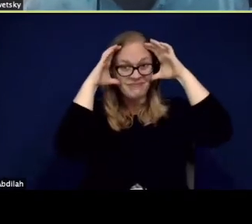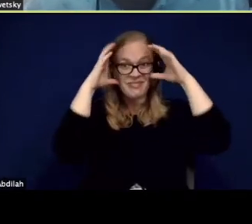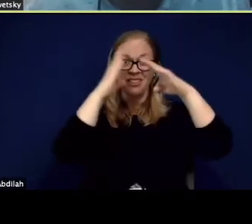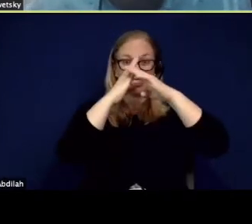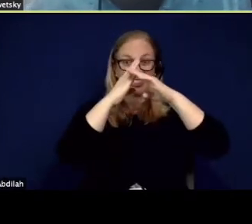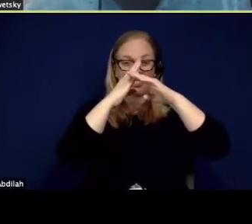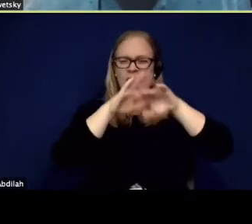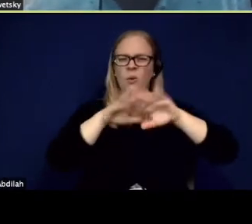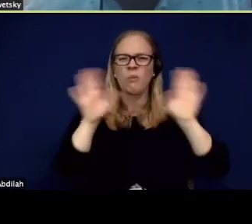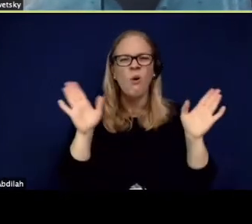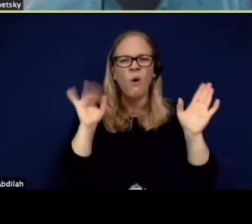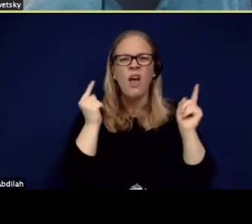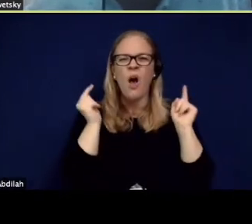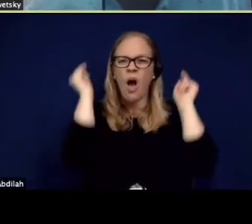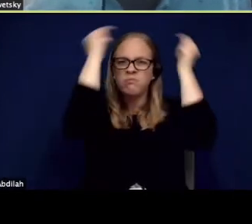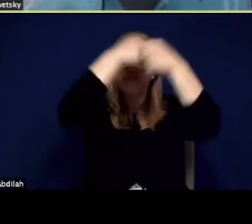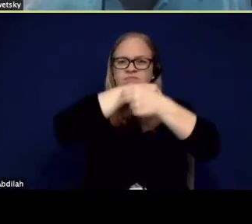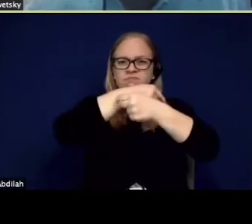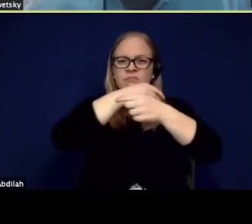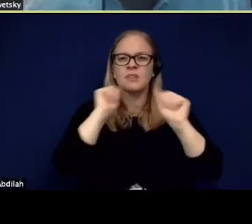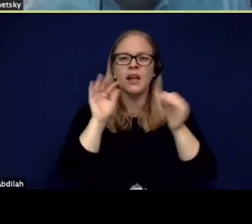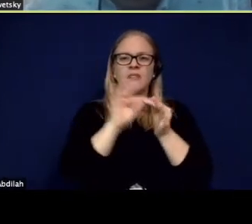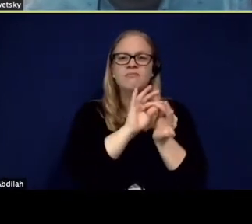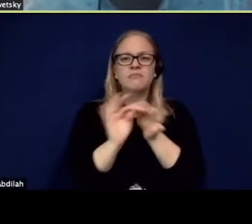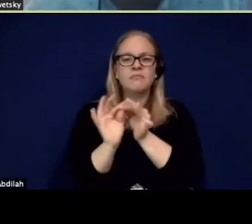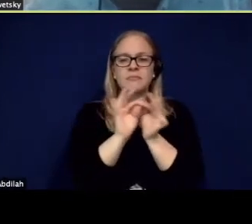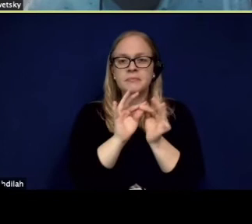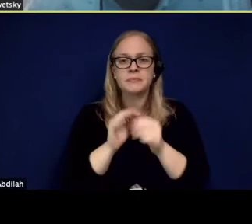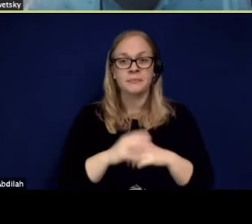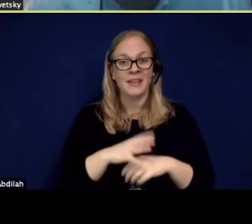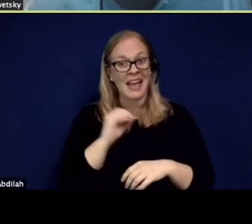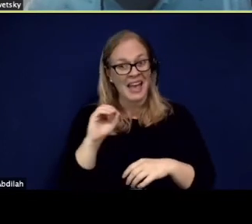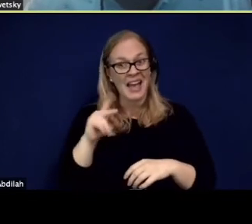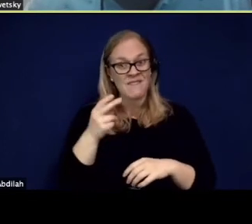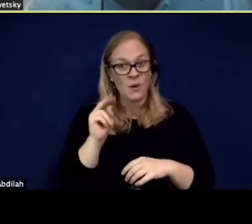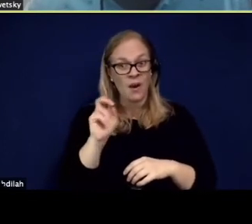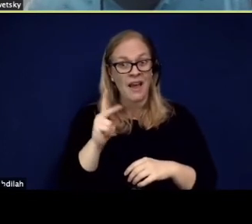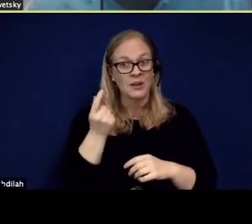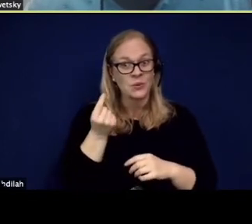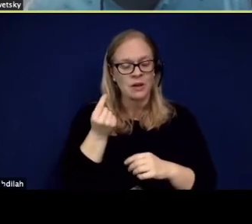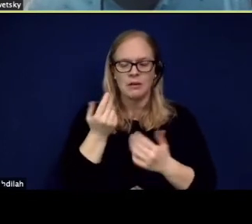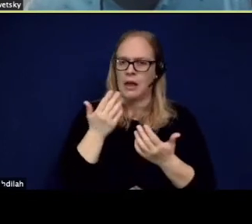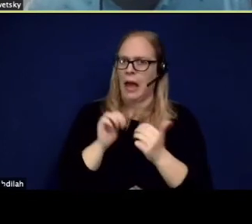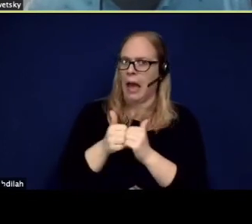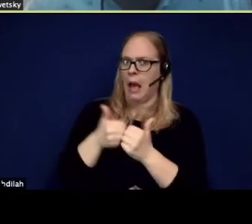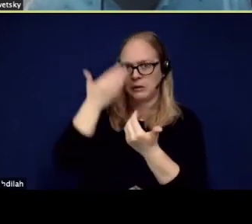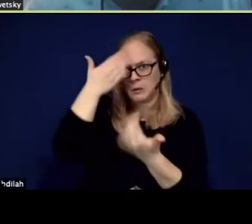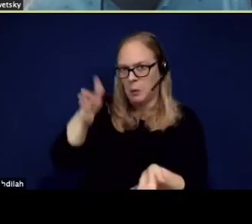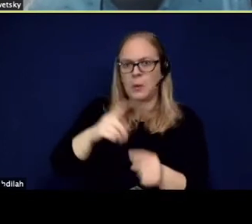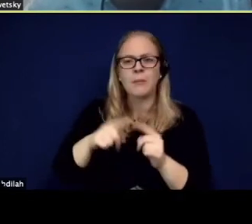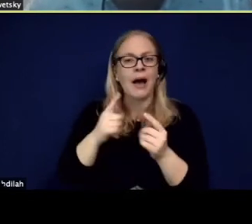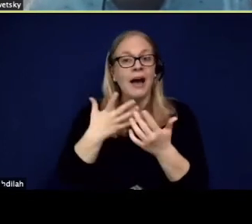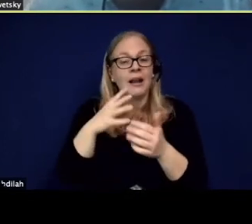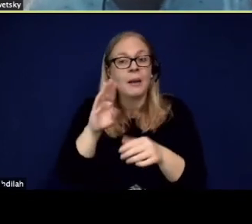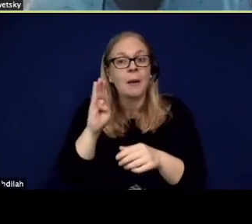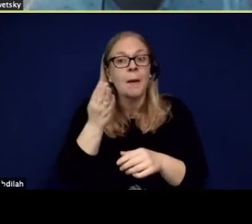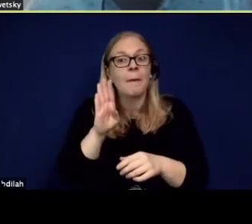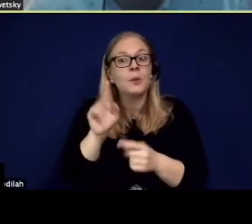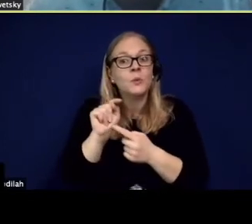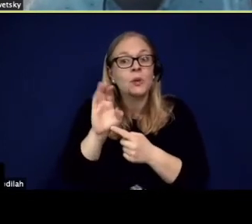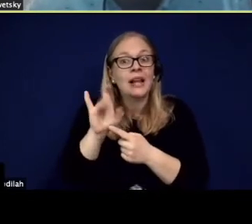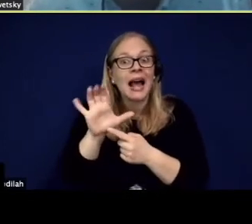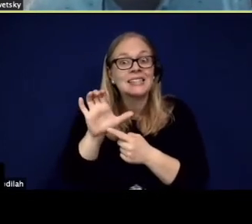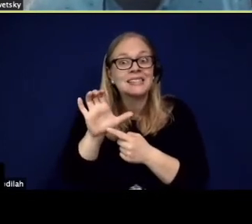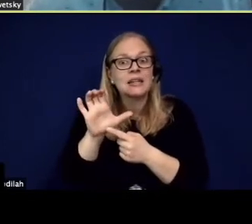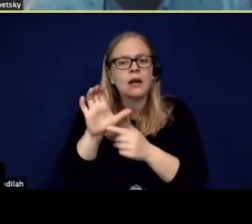they've done also, and I don't know how, but they've built in Bluetooth Classic right into the chip